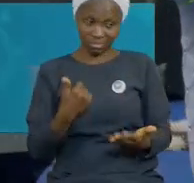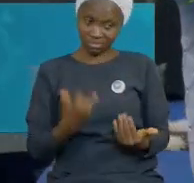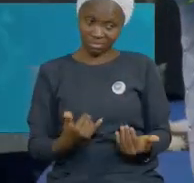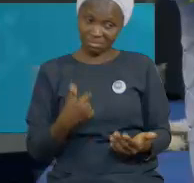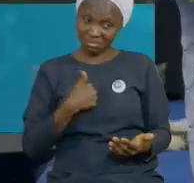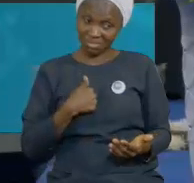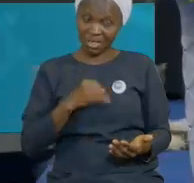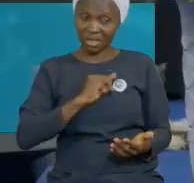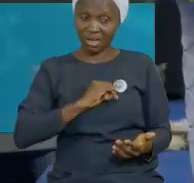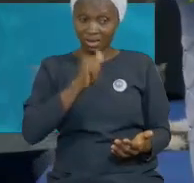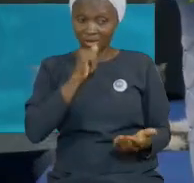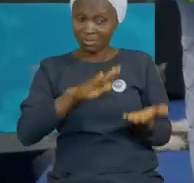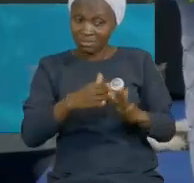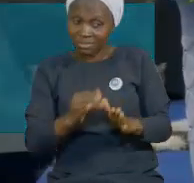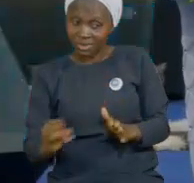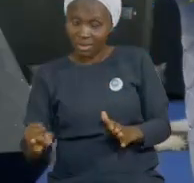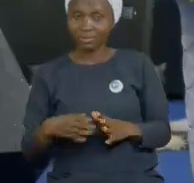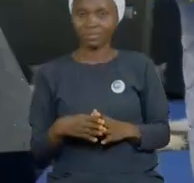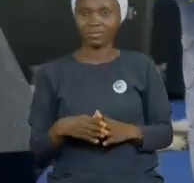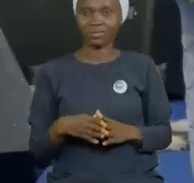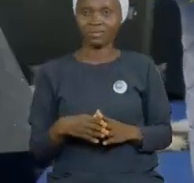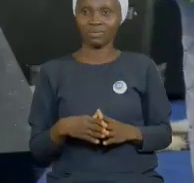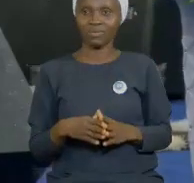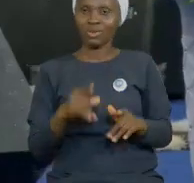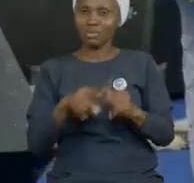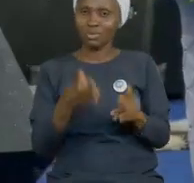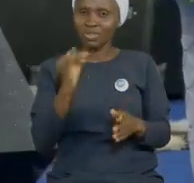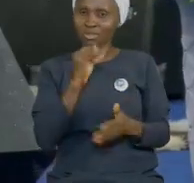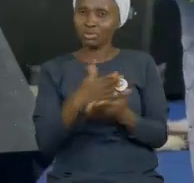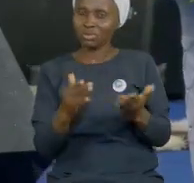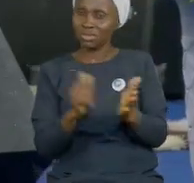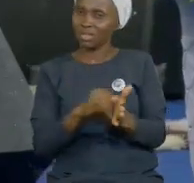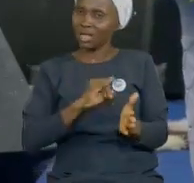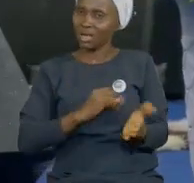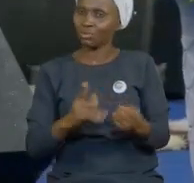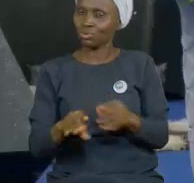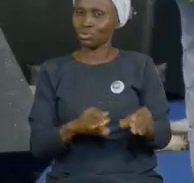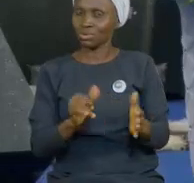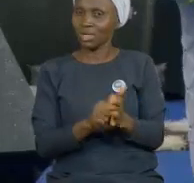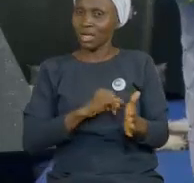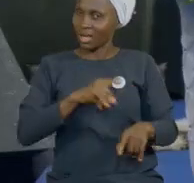I am dying. But there's still something I wanted to do, I could not do.